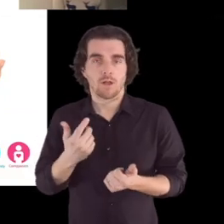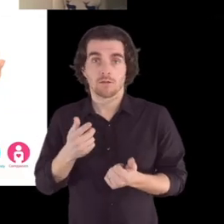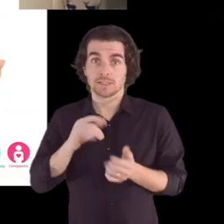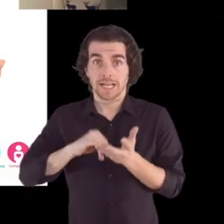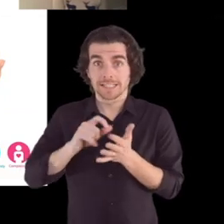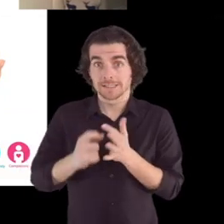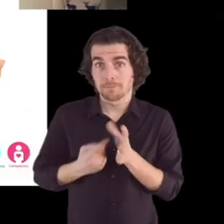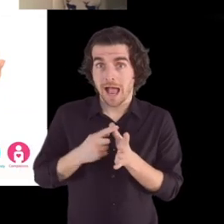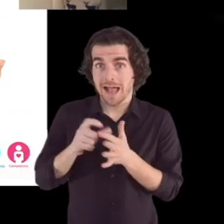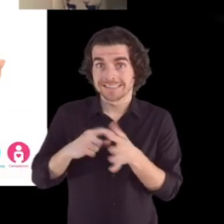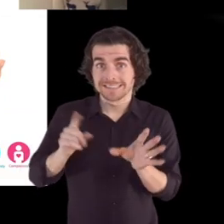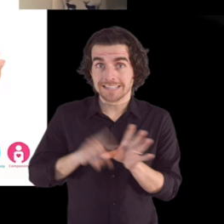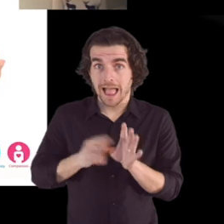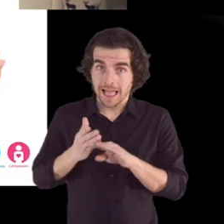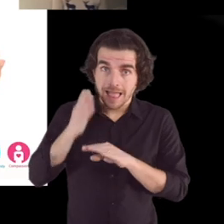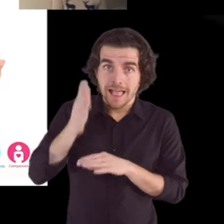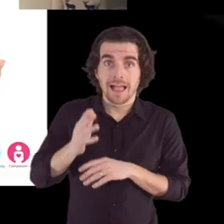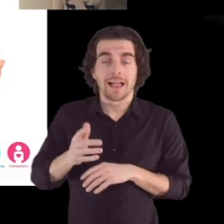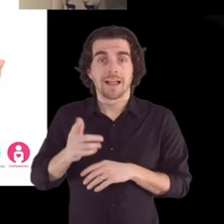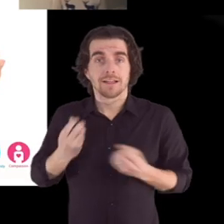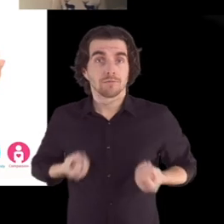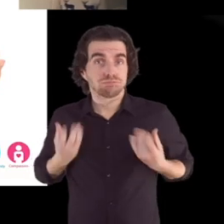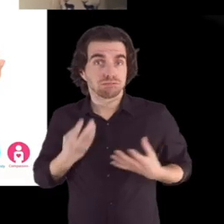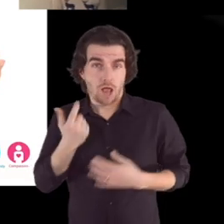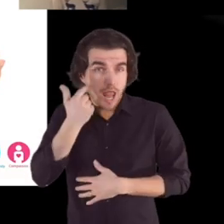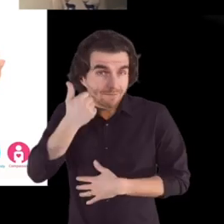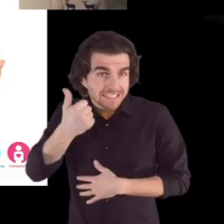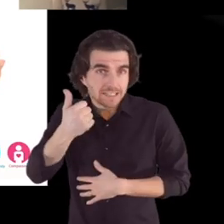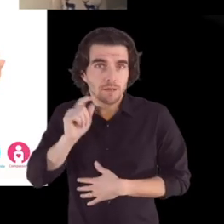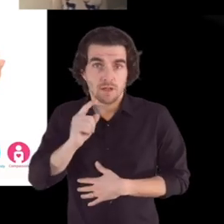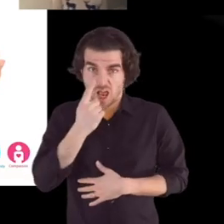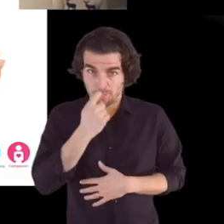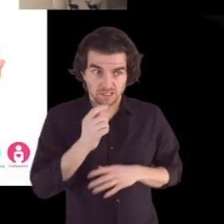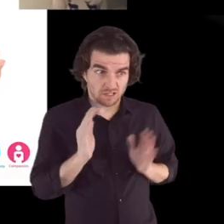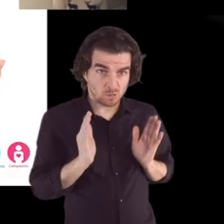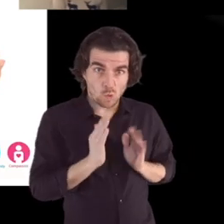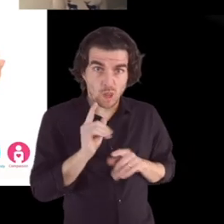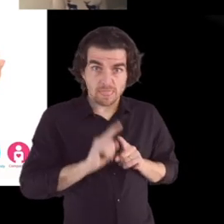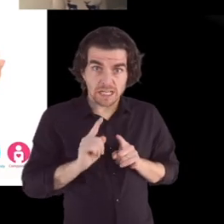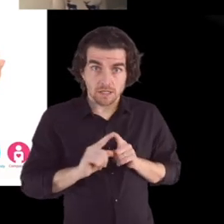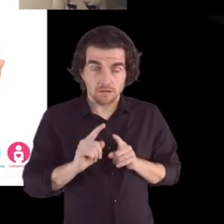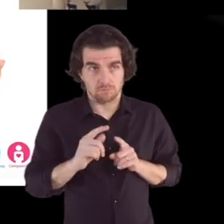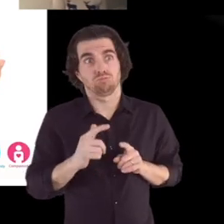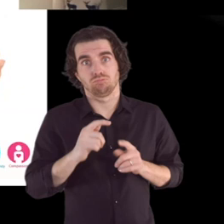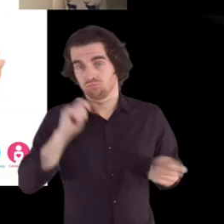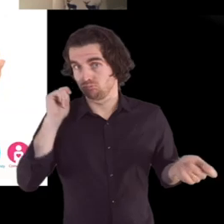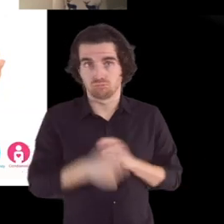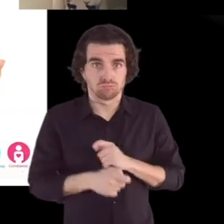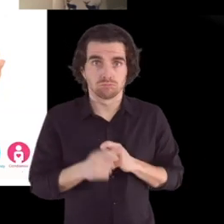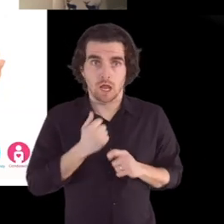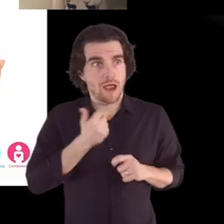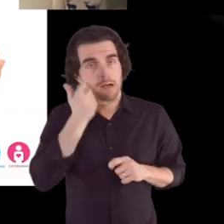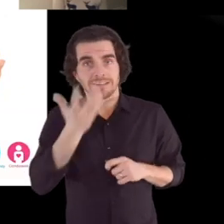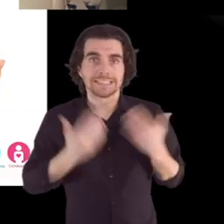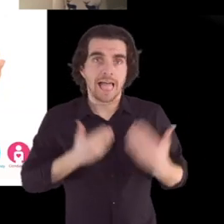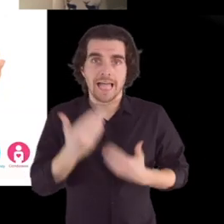us. As much as a spa day would be lovely, it doesn't have to be like that. Sometimes it can be those small practical things which can